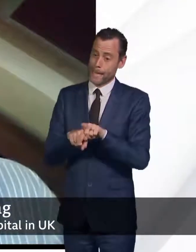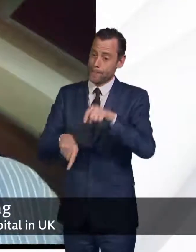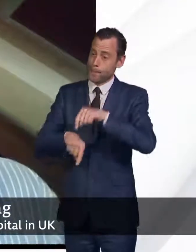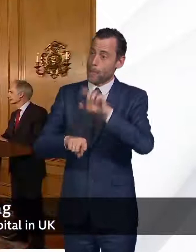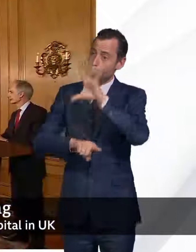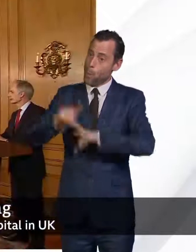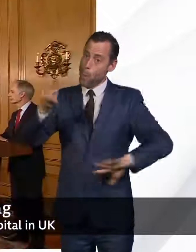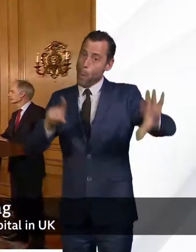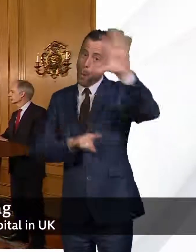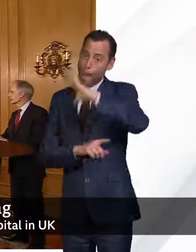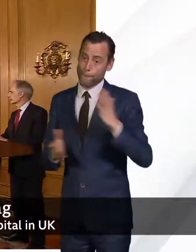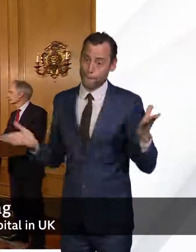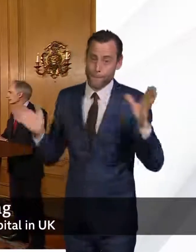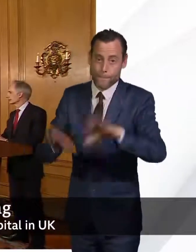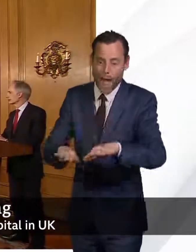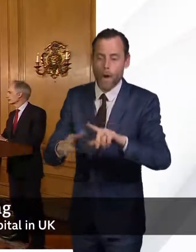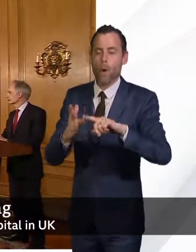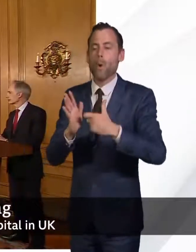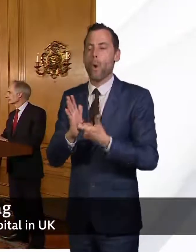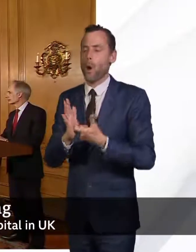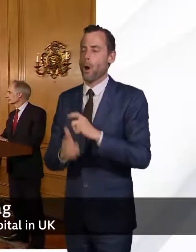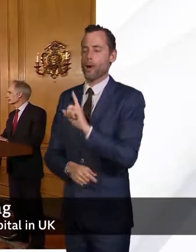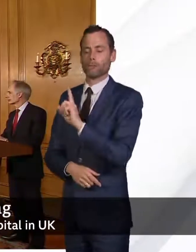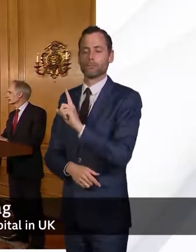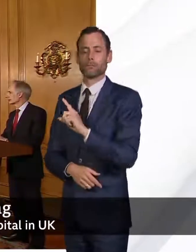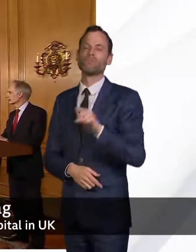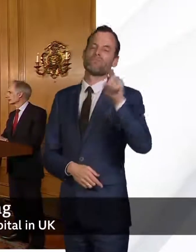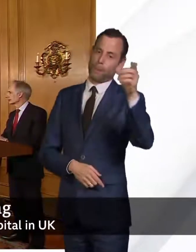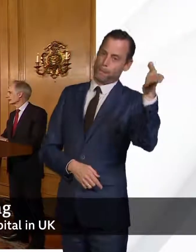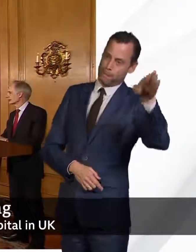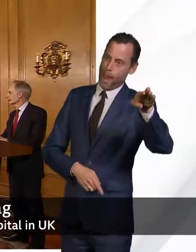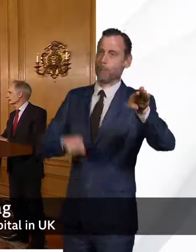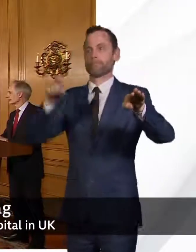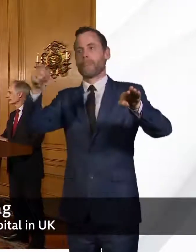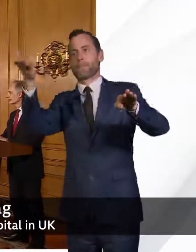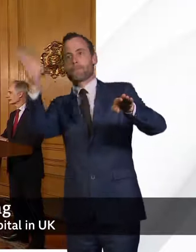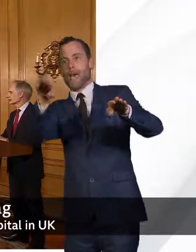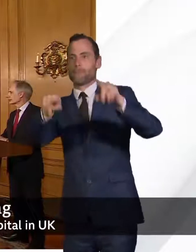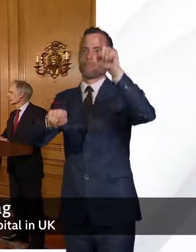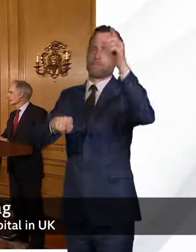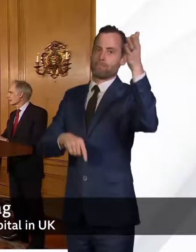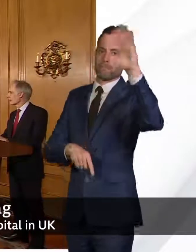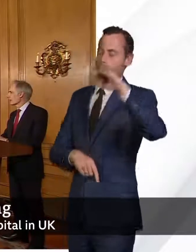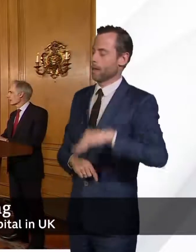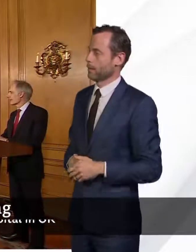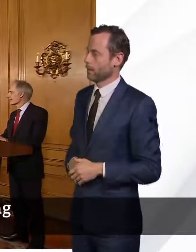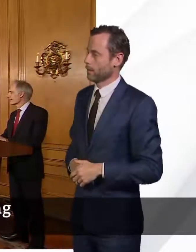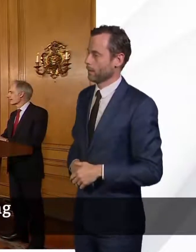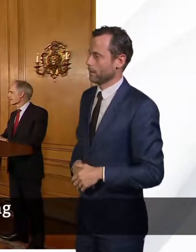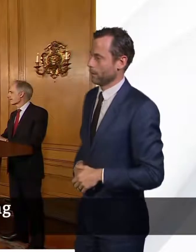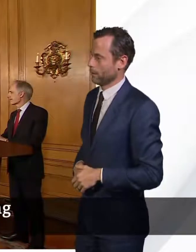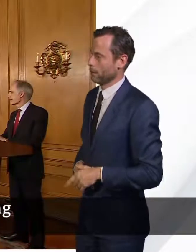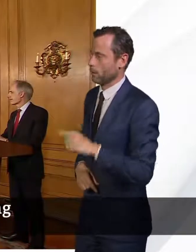of lockdown together? And then, hopefully I'm not outstaying my welcome here, looking further ahead, northern manufacturing towns bore the brunt of